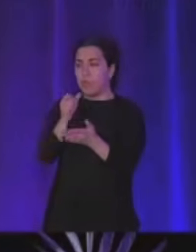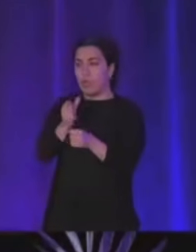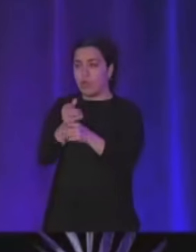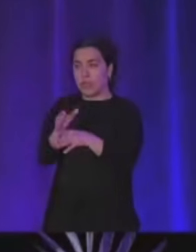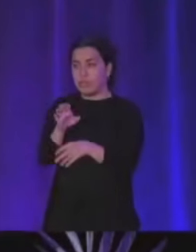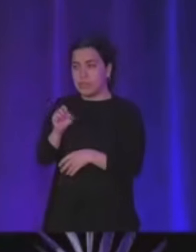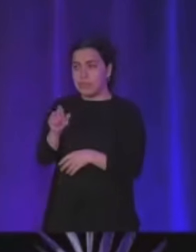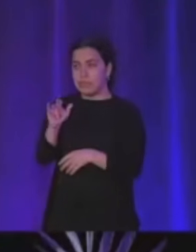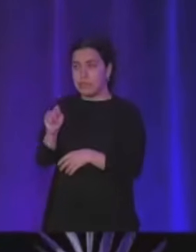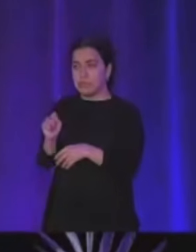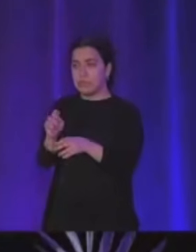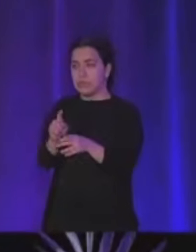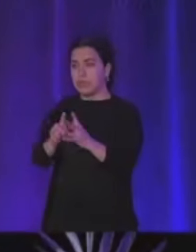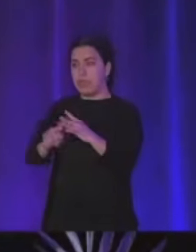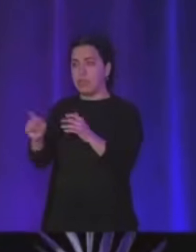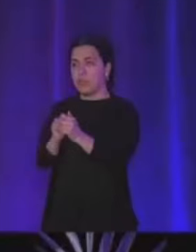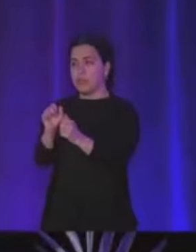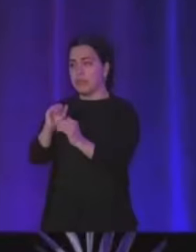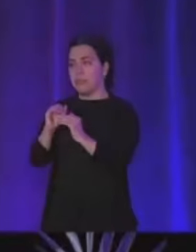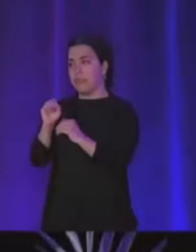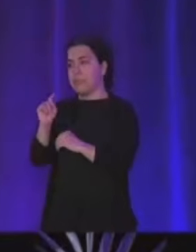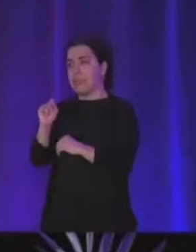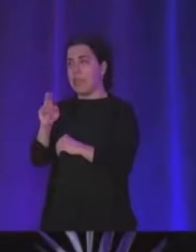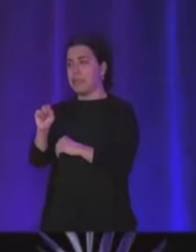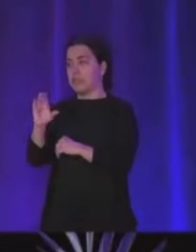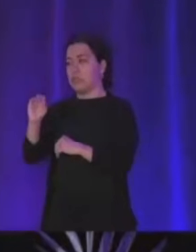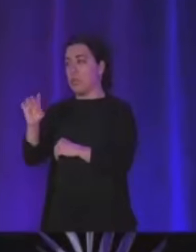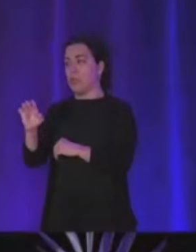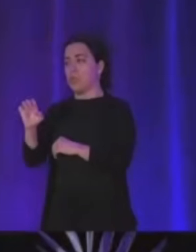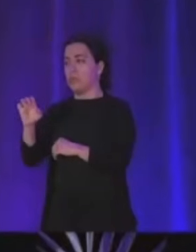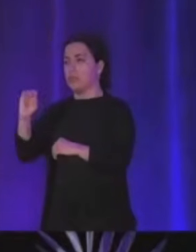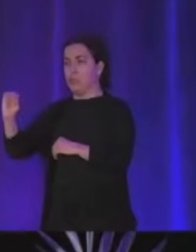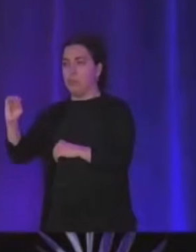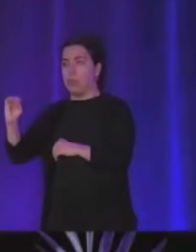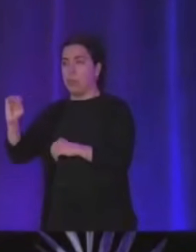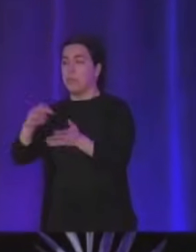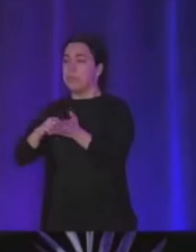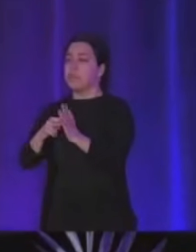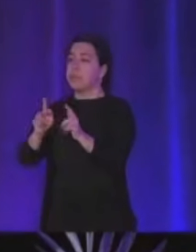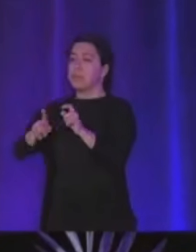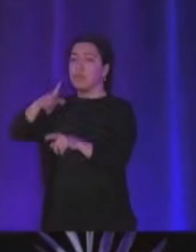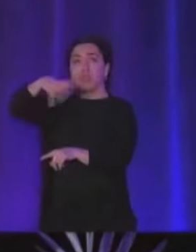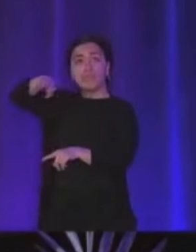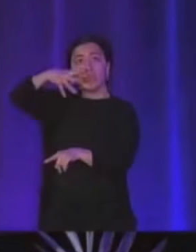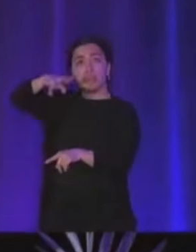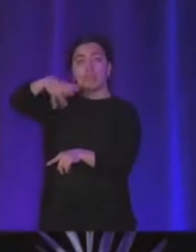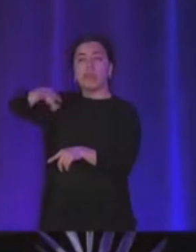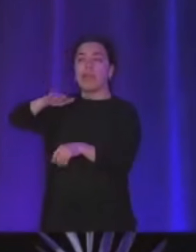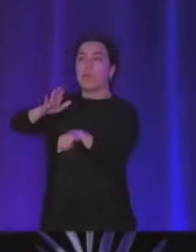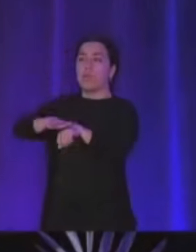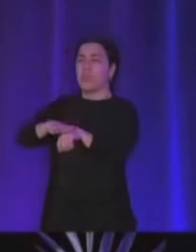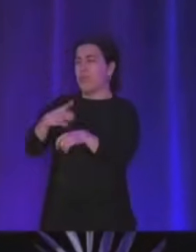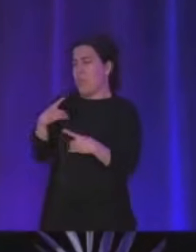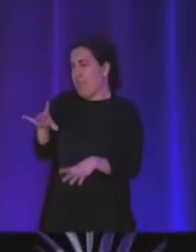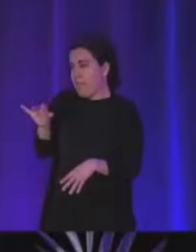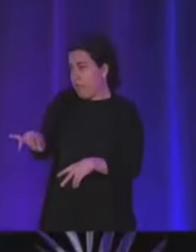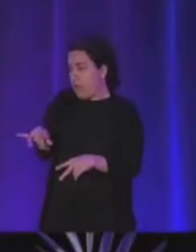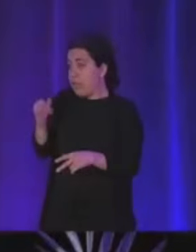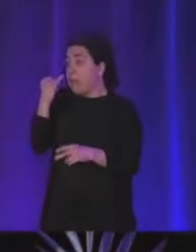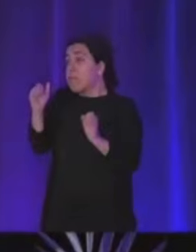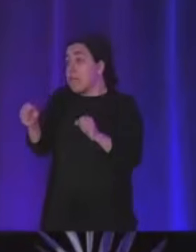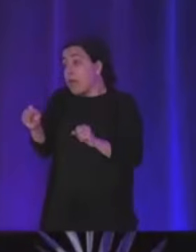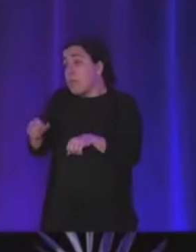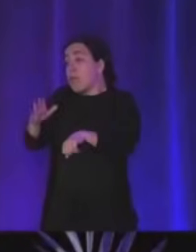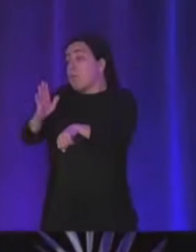exit with status code non-zero, which means that people will just be trained to ignore the warnings, to ignore ESLint, and we don't like that. So if possible, max